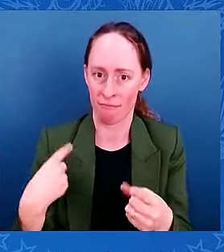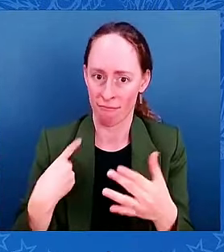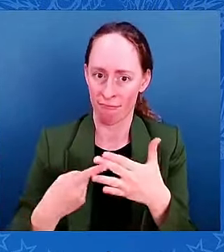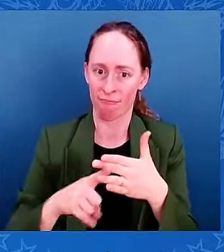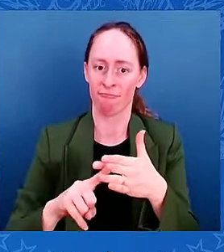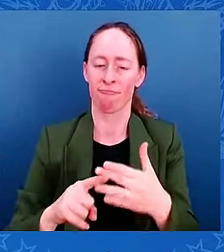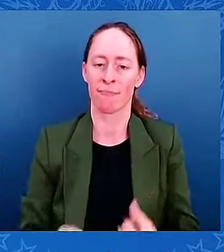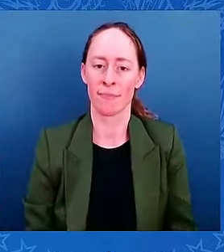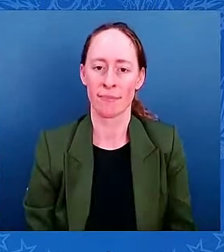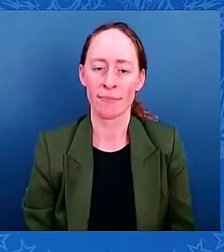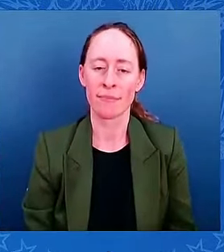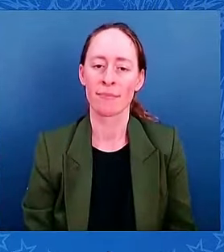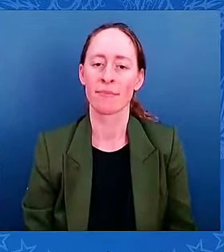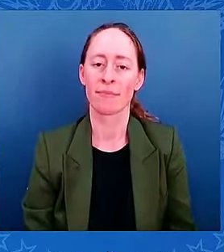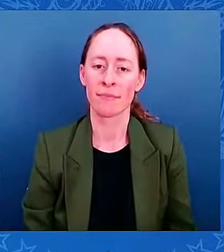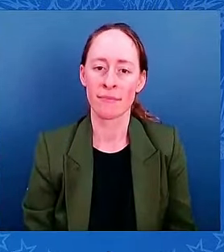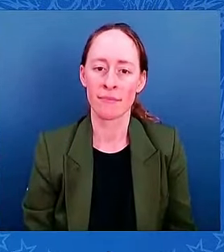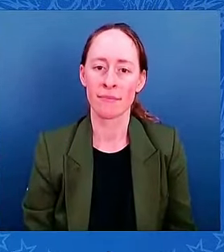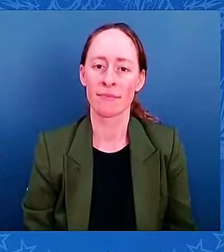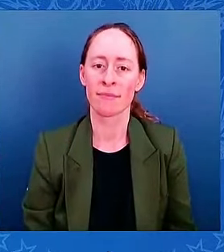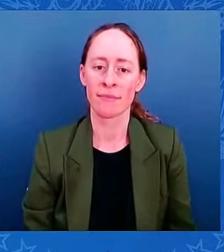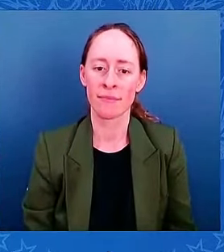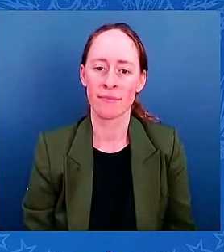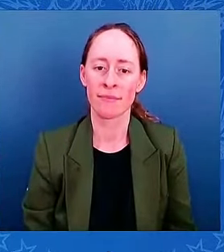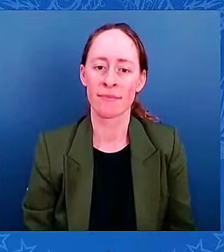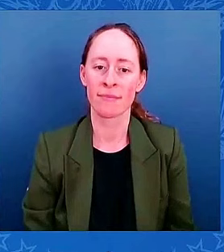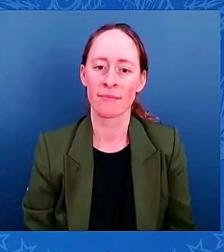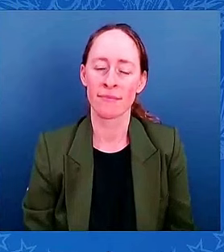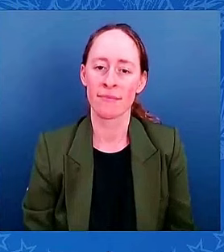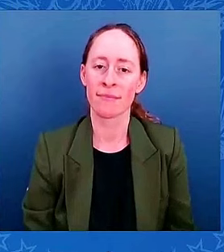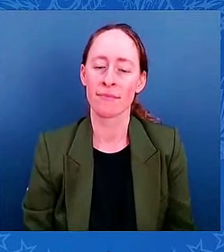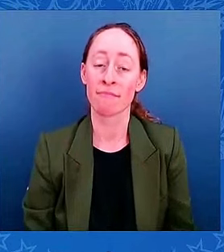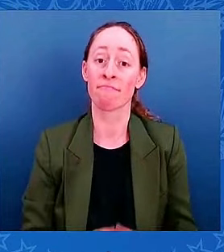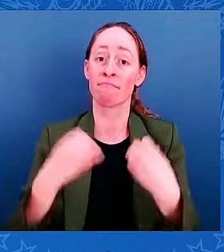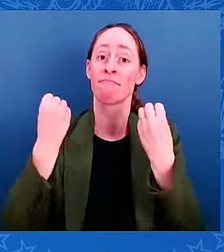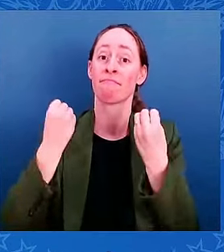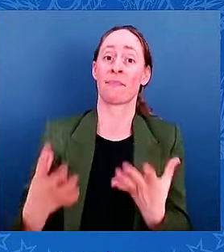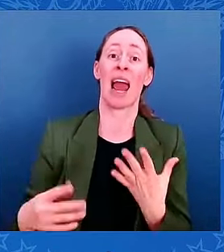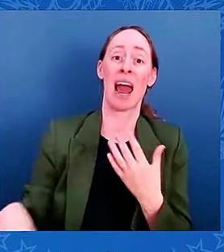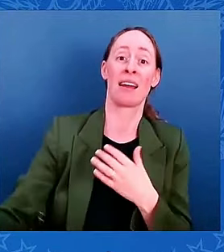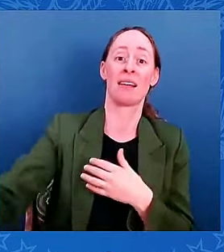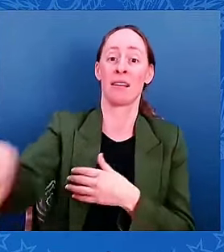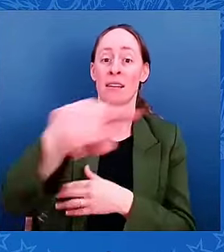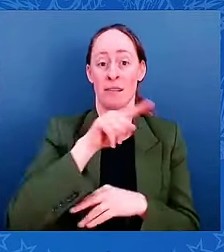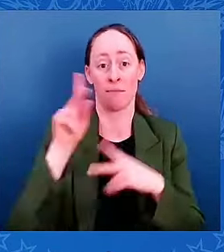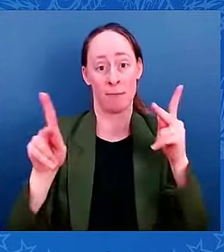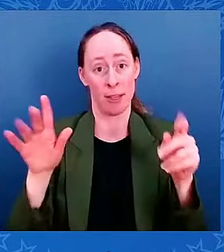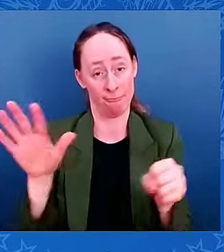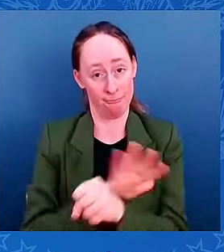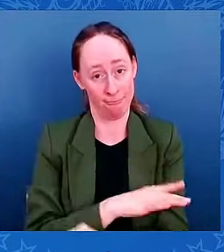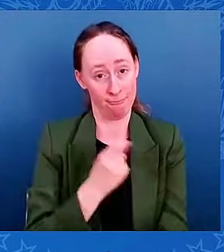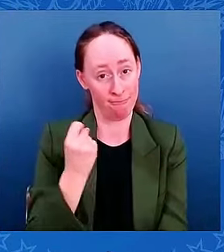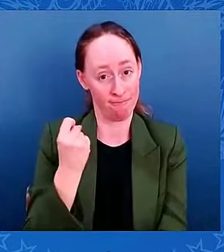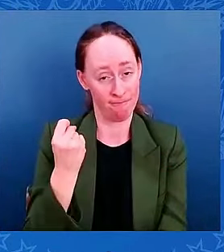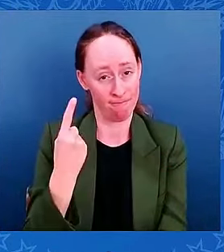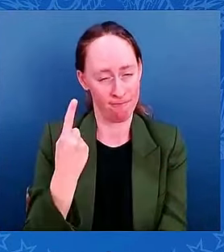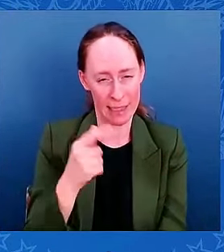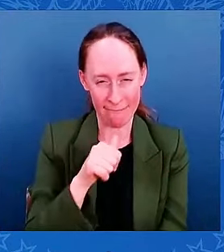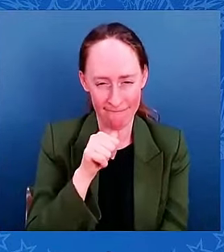A lot of folks who are in the industry don't realize that apprenticeship is like earning a college degree. For